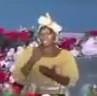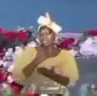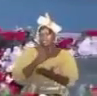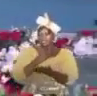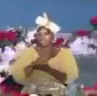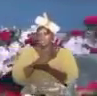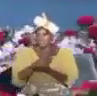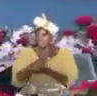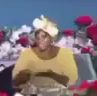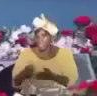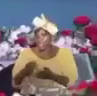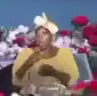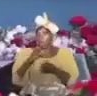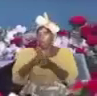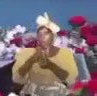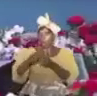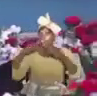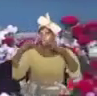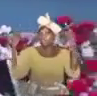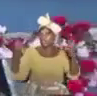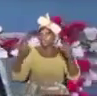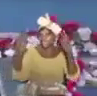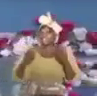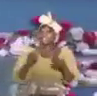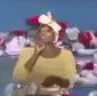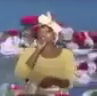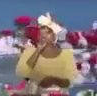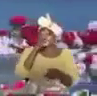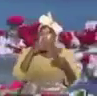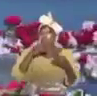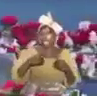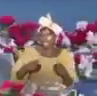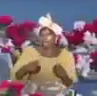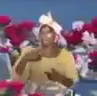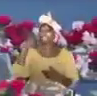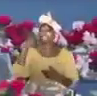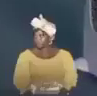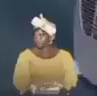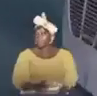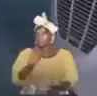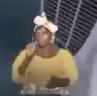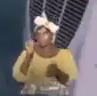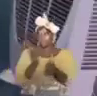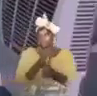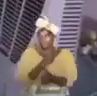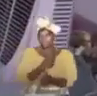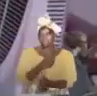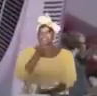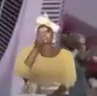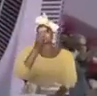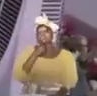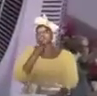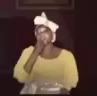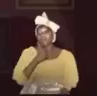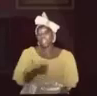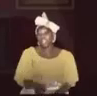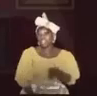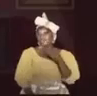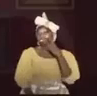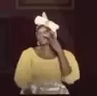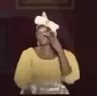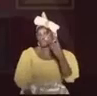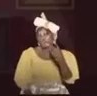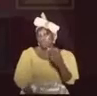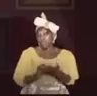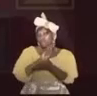to live a victorious life, you also walk in keeping with certain principles. Samuel chapter 2, 12